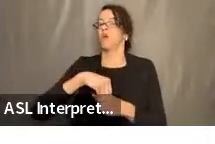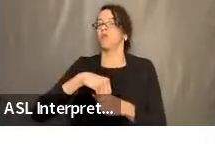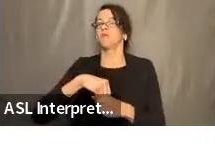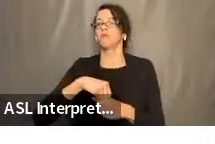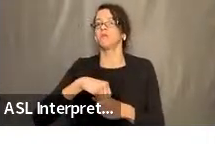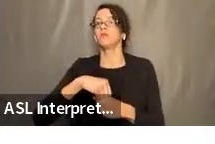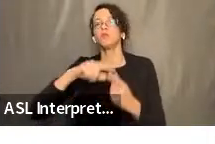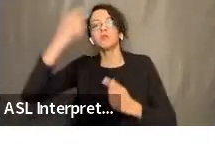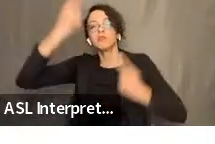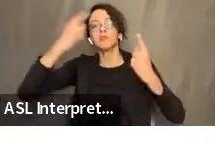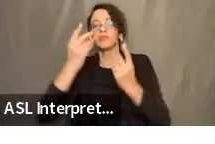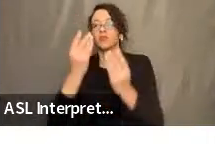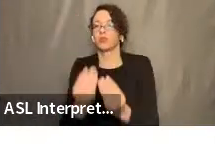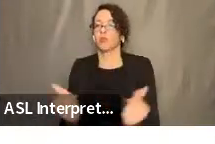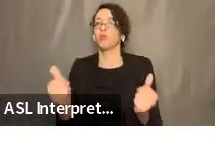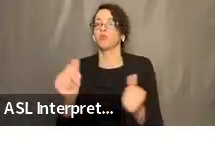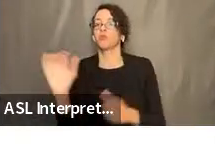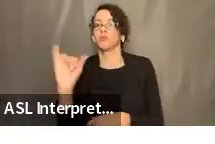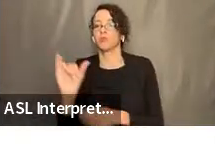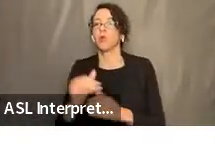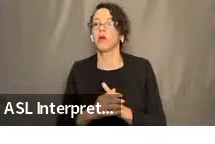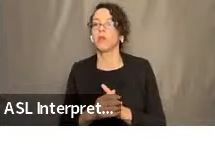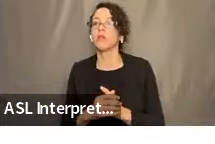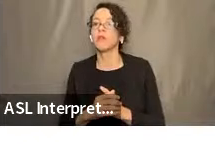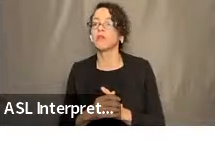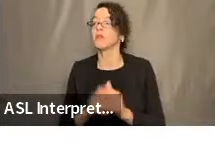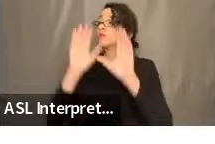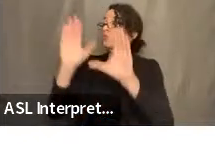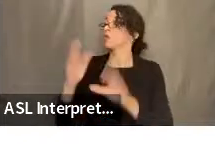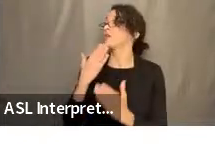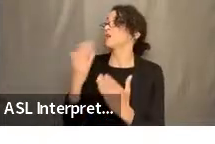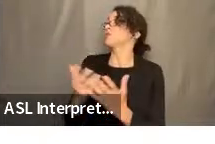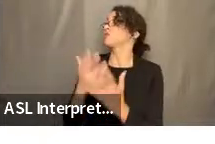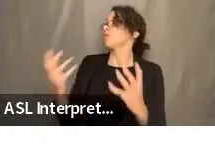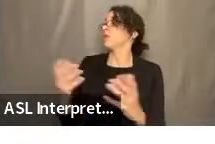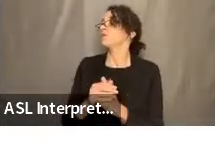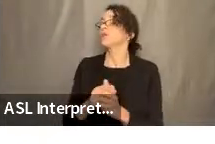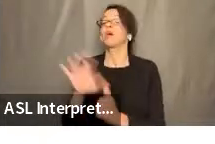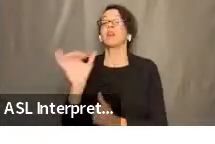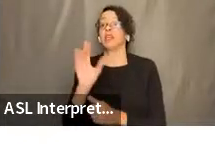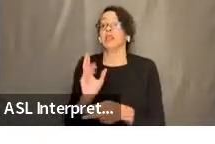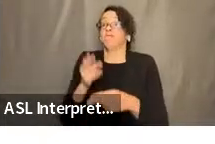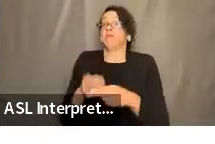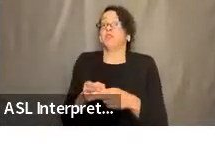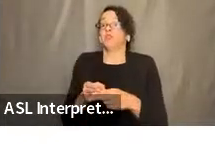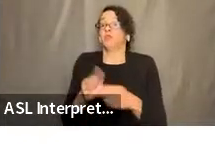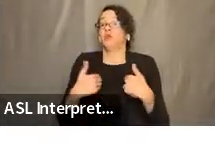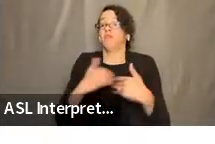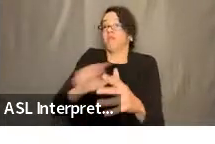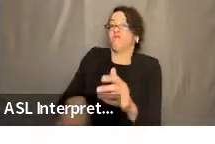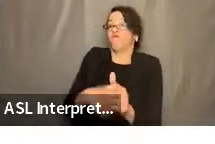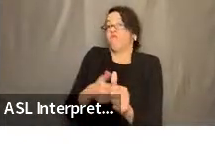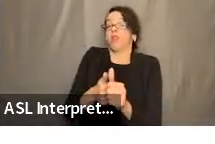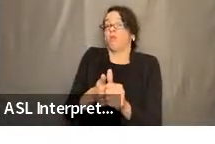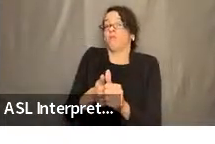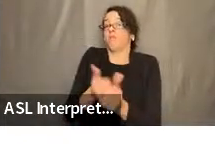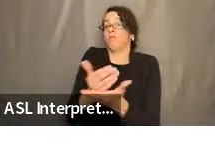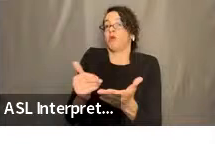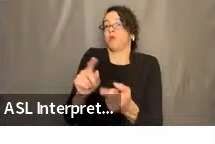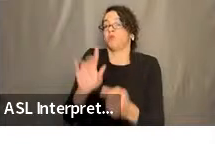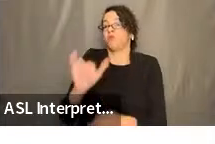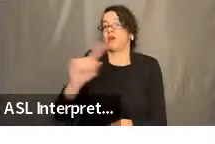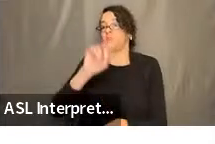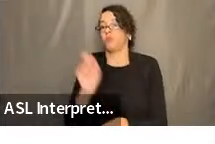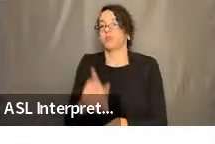Great, thank you so much. Like I said, there's a follow-up to this question. So I will read